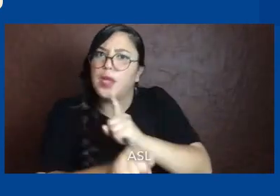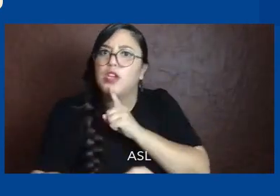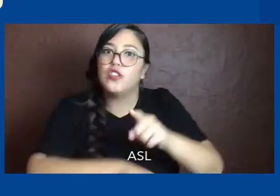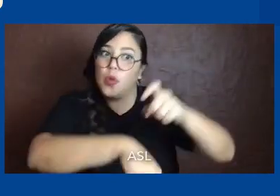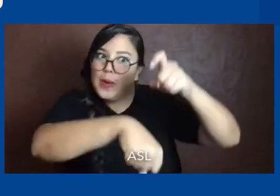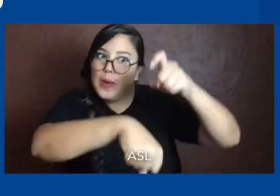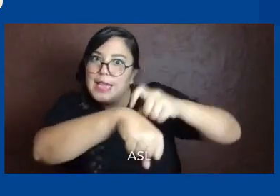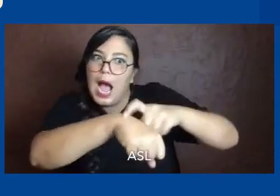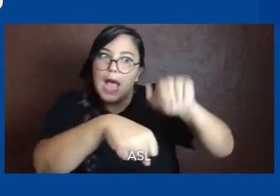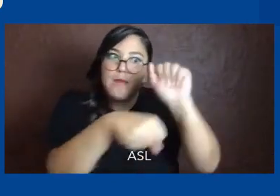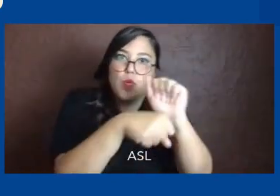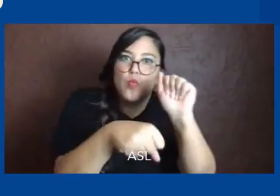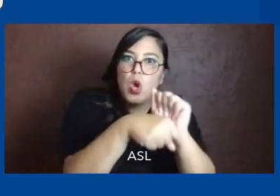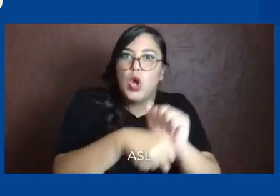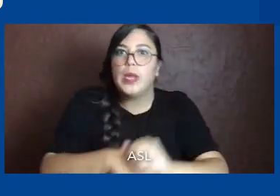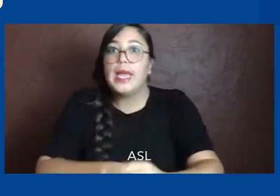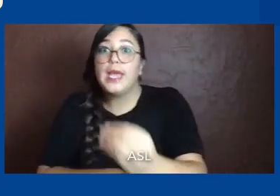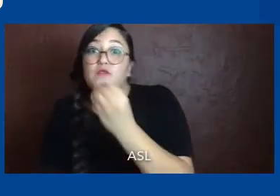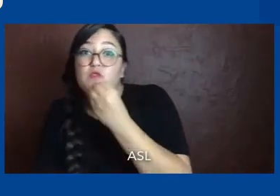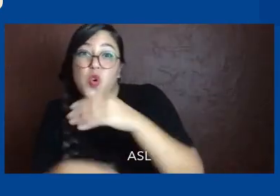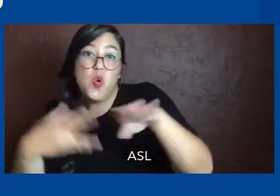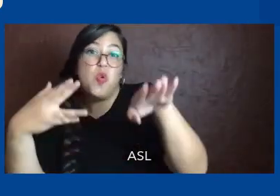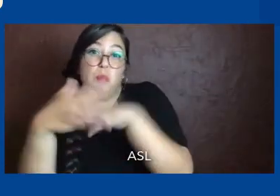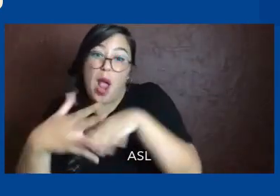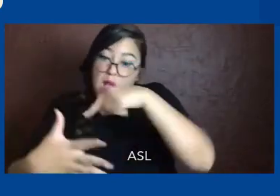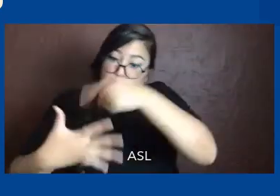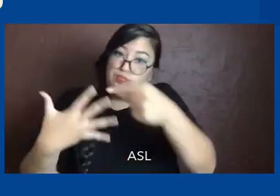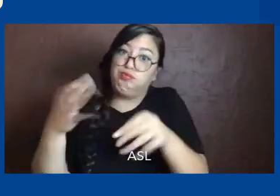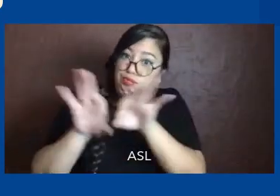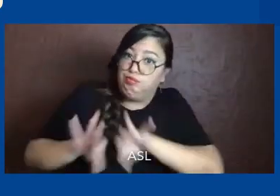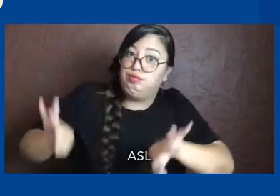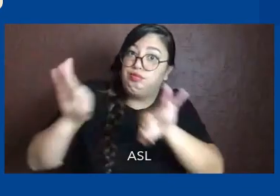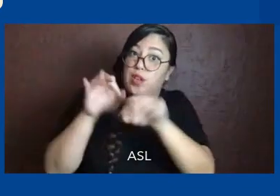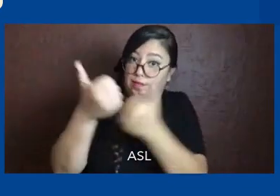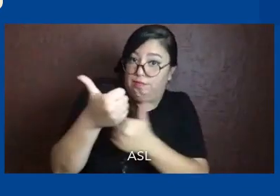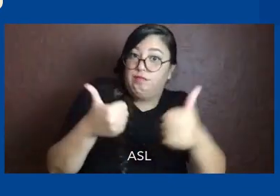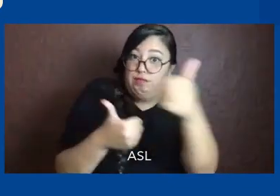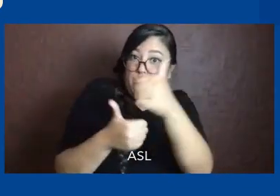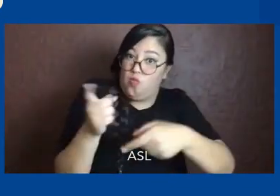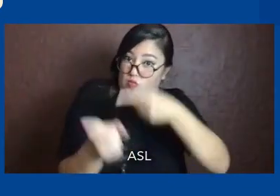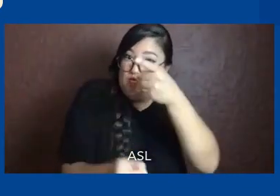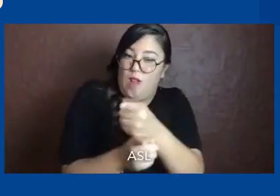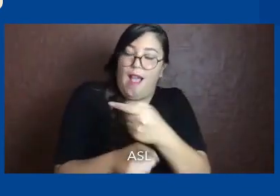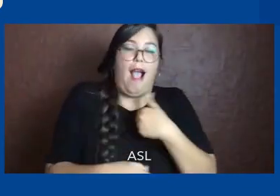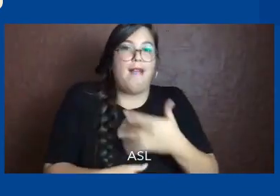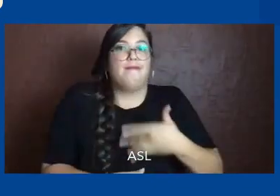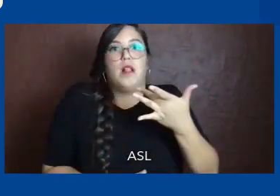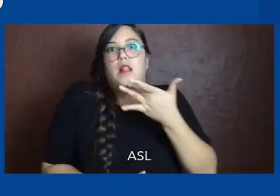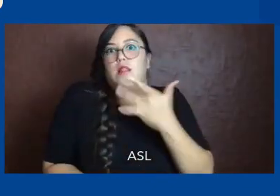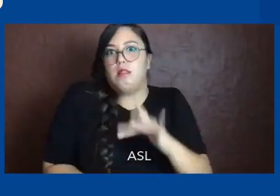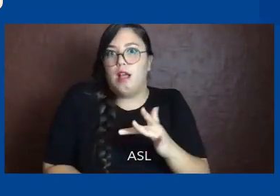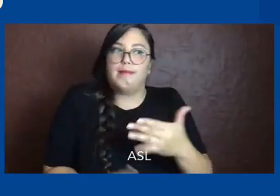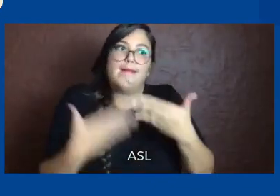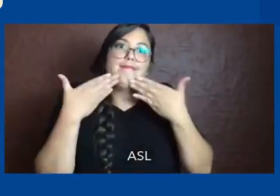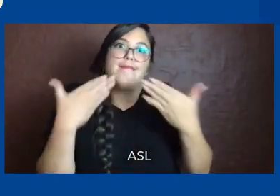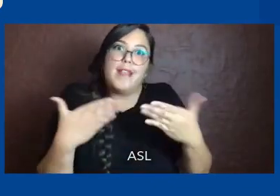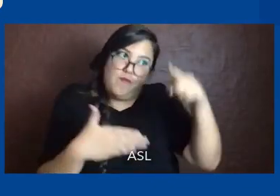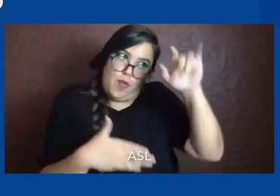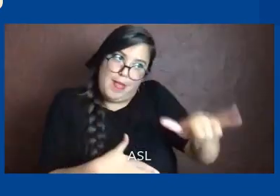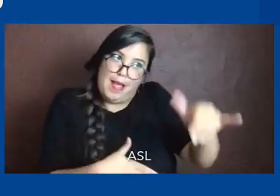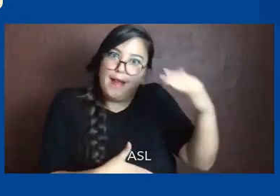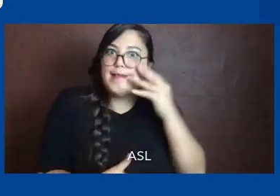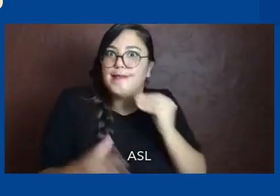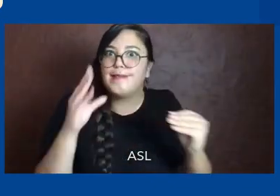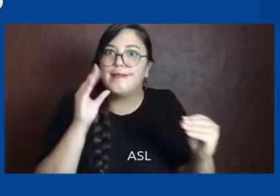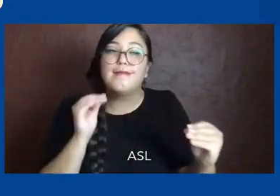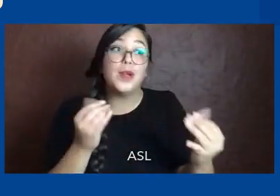stuff. And I feel very fortunate for that, because I sort of I became habituated to expecting a certain